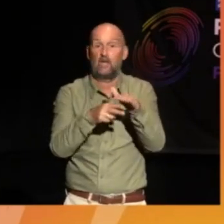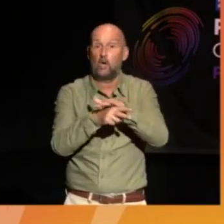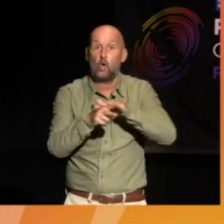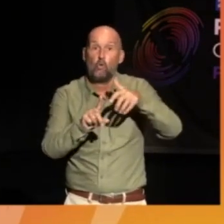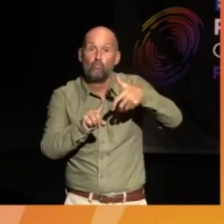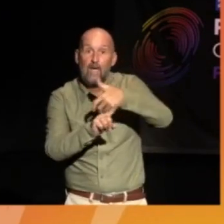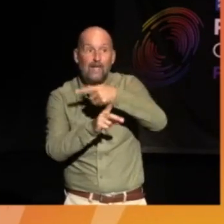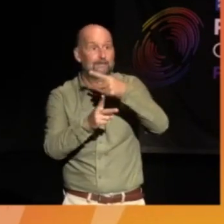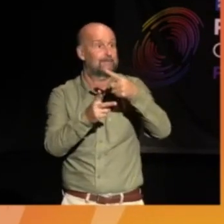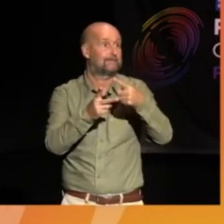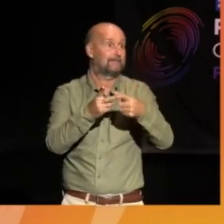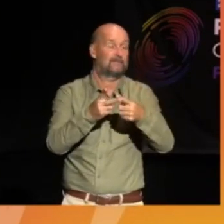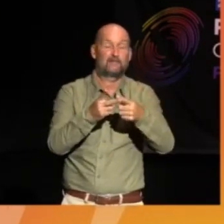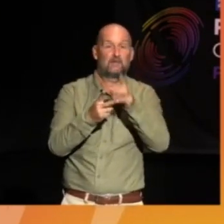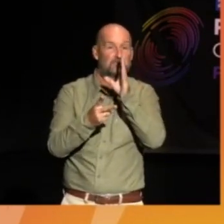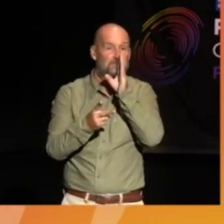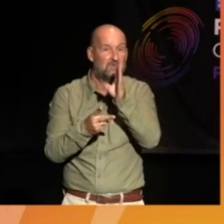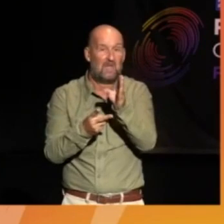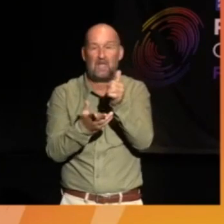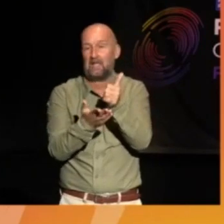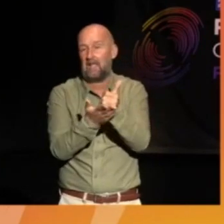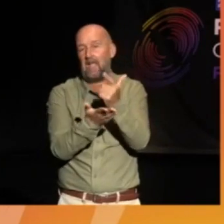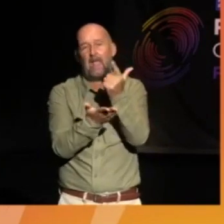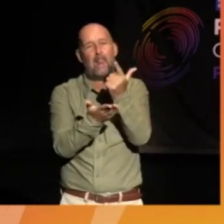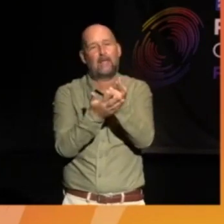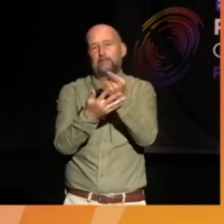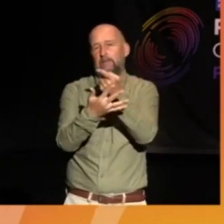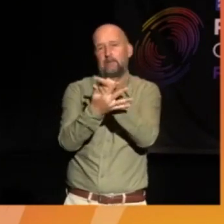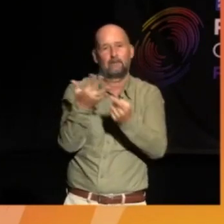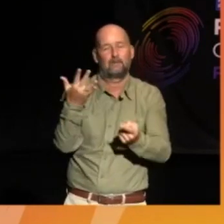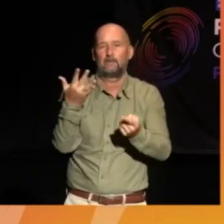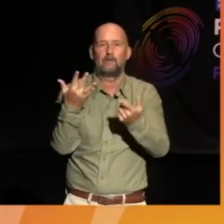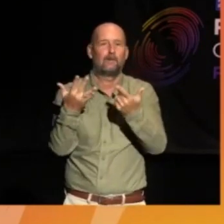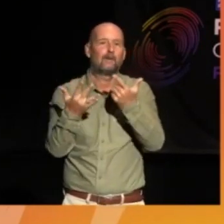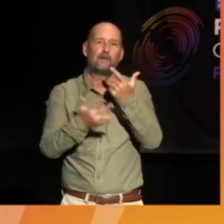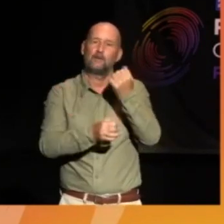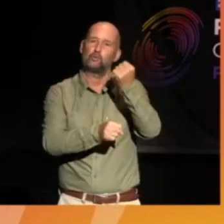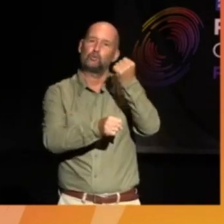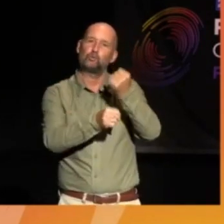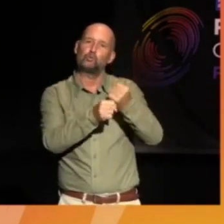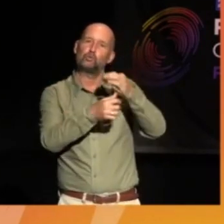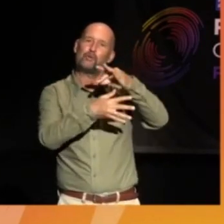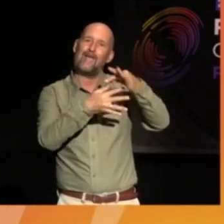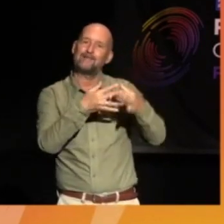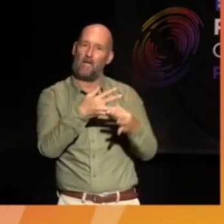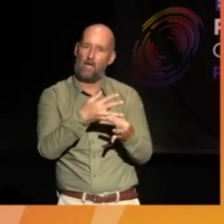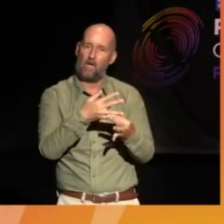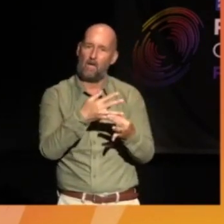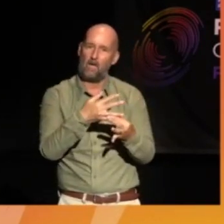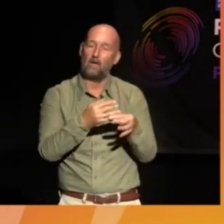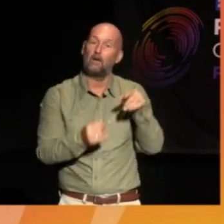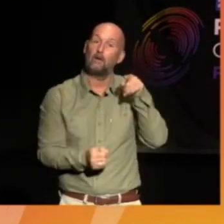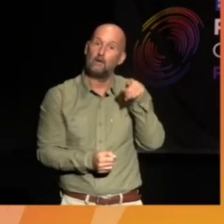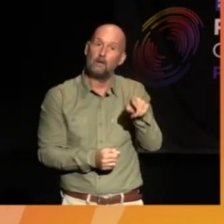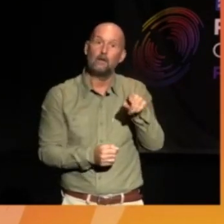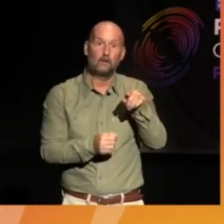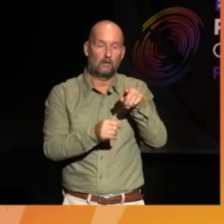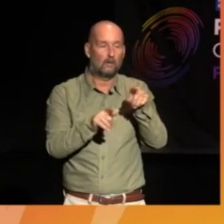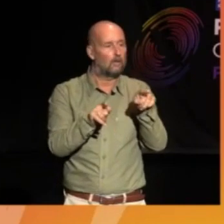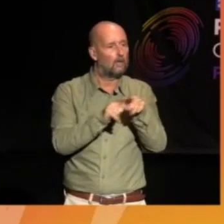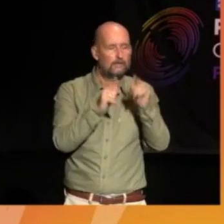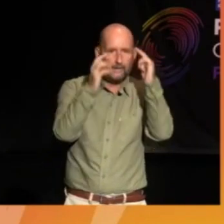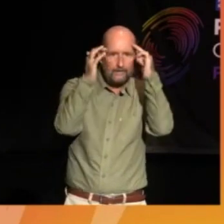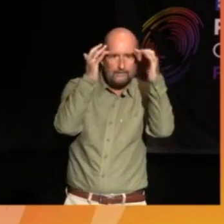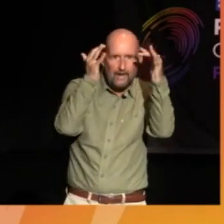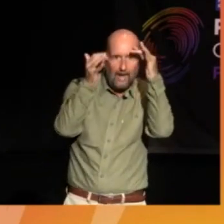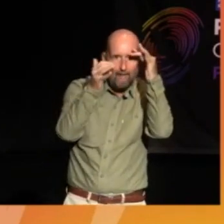around sexuality, whether it's around gender. You have the ability to mobilize like-minded